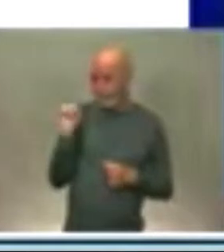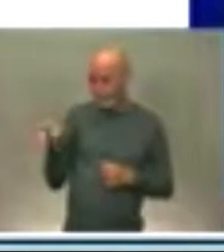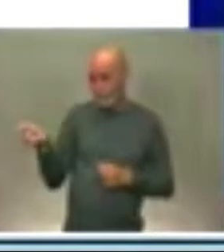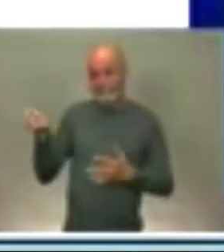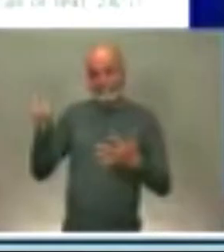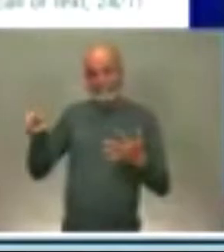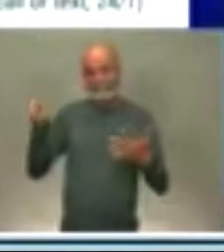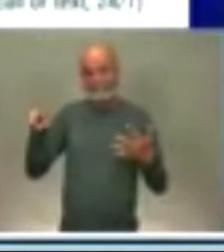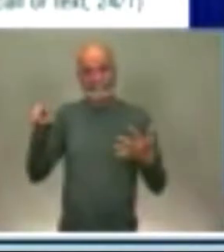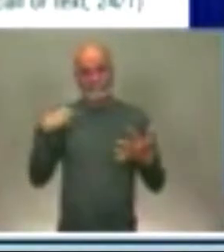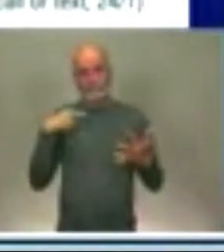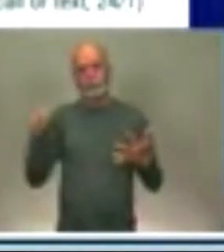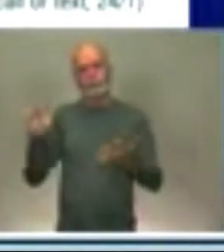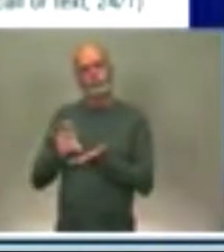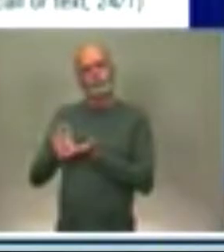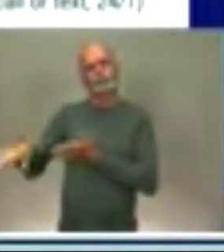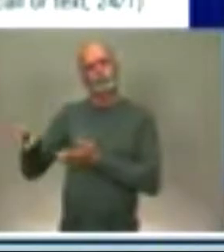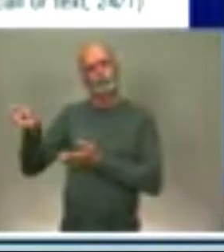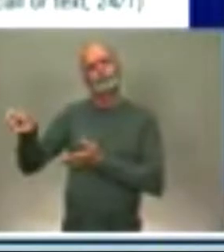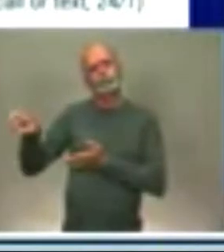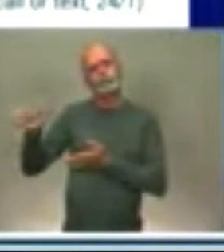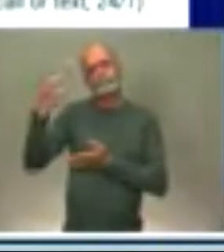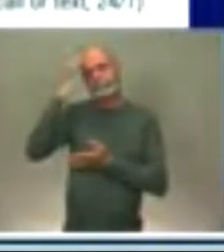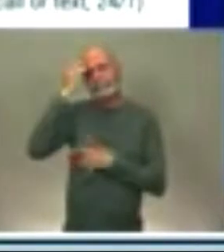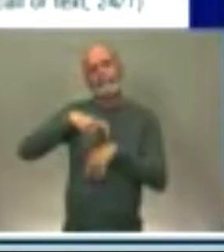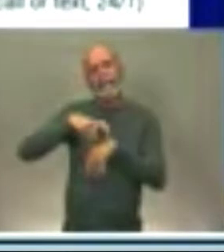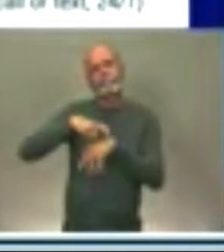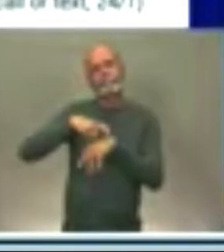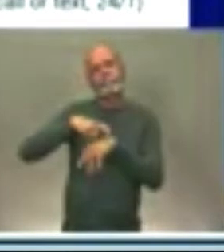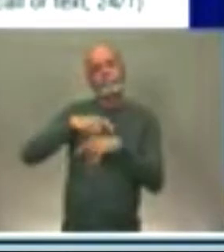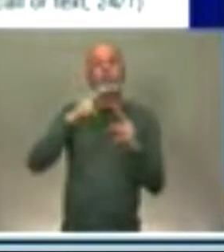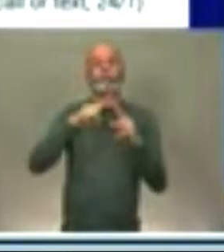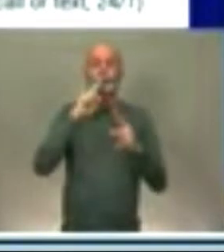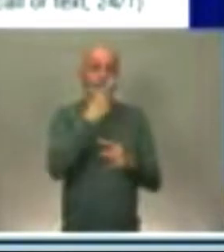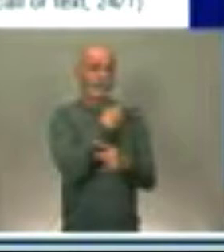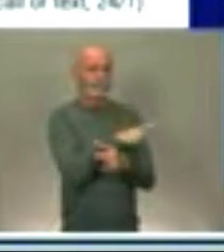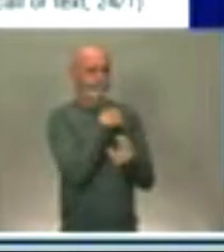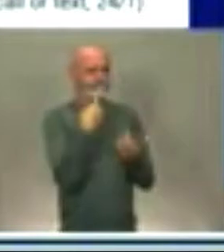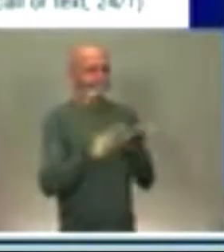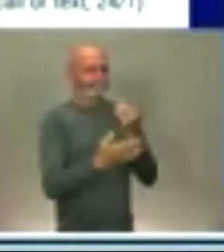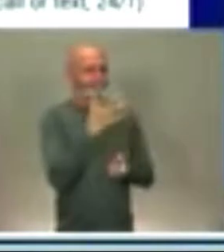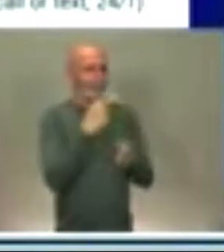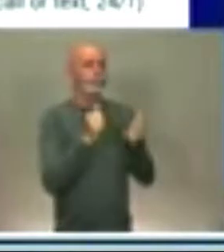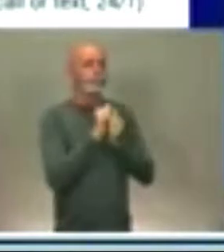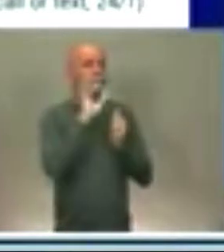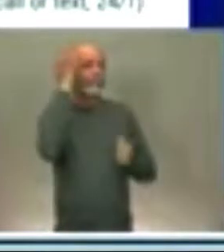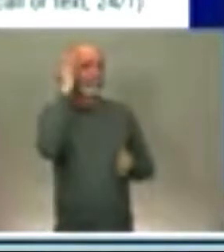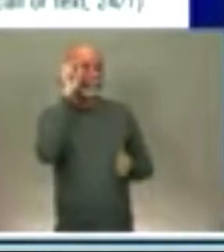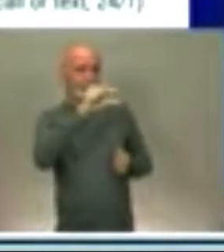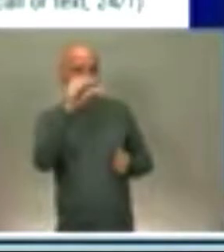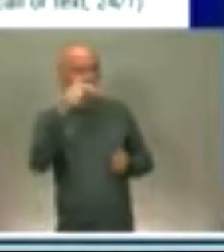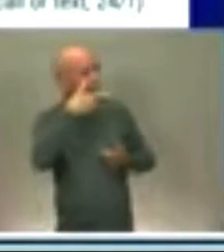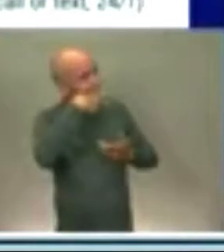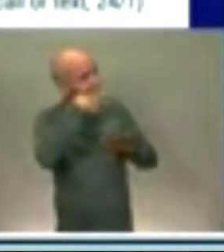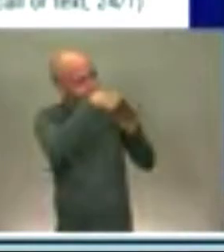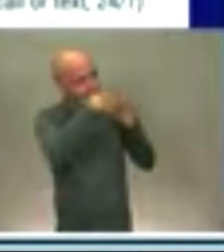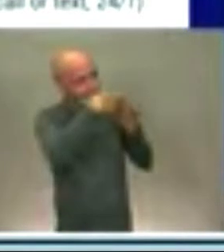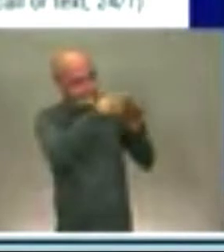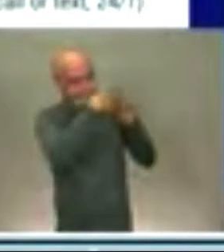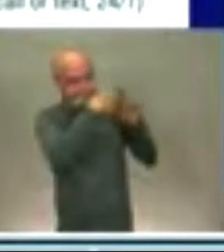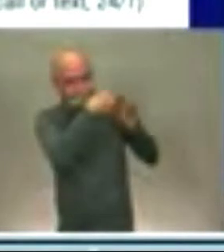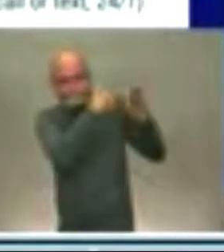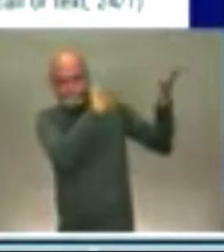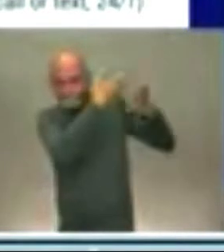days. That's a discussion that the province needs to have with the federal government. There's a role for the federal government in that. So there's a number of things